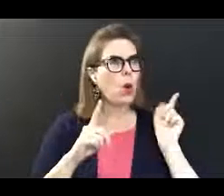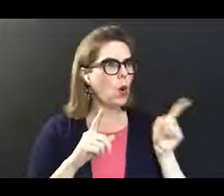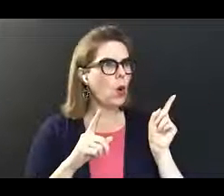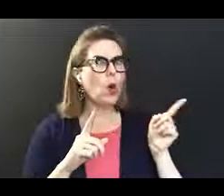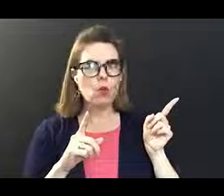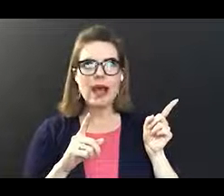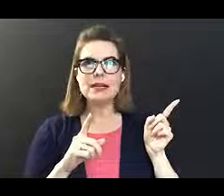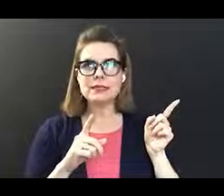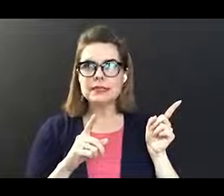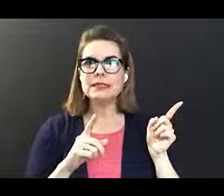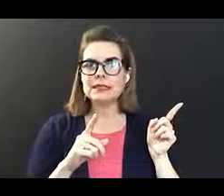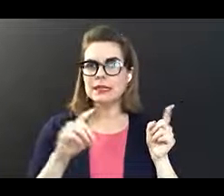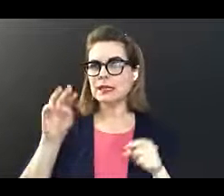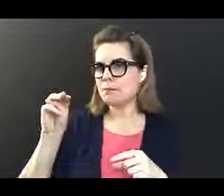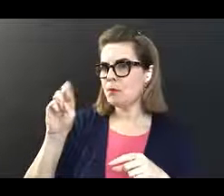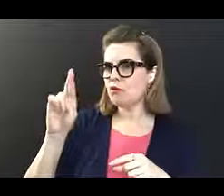Marissa Maldonado's survey.